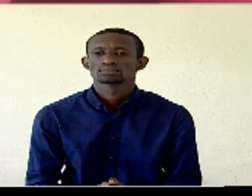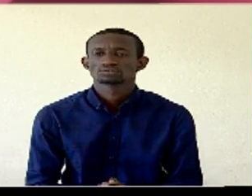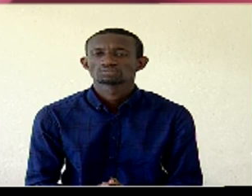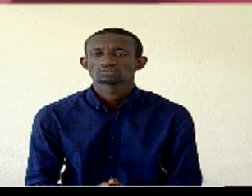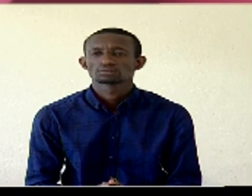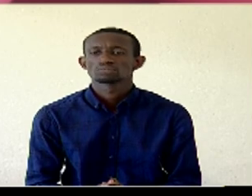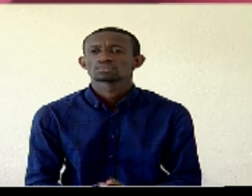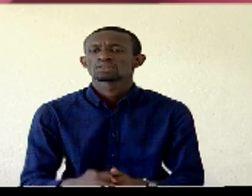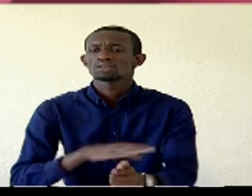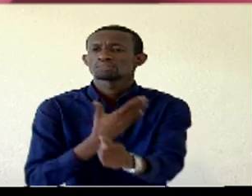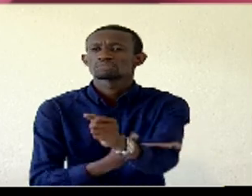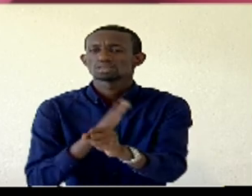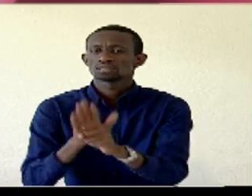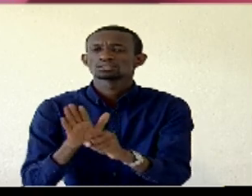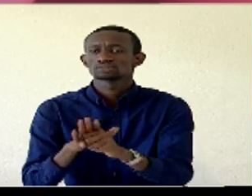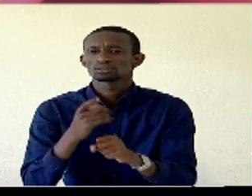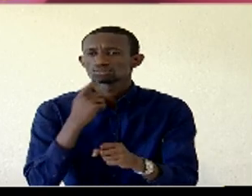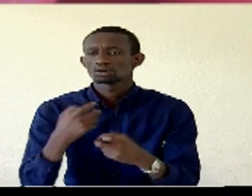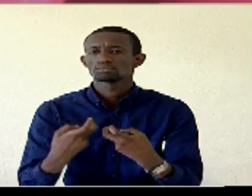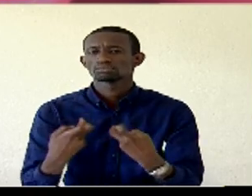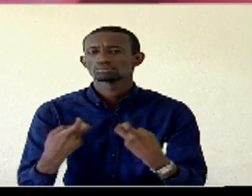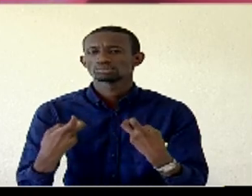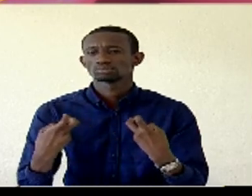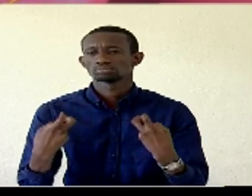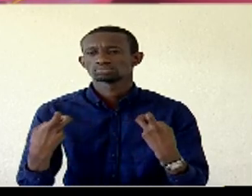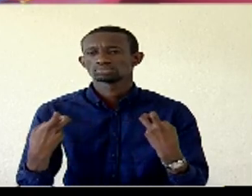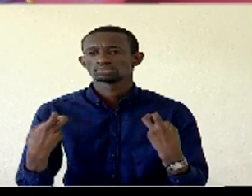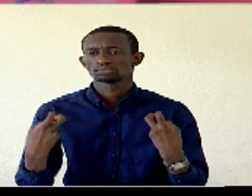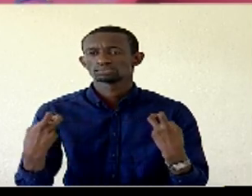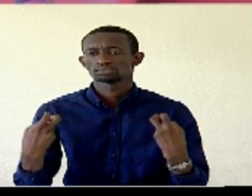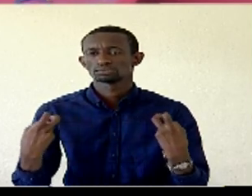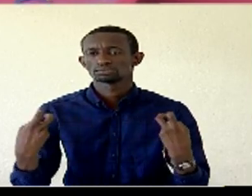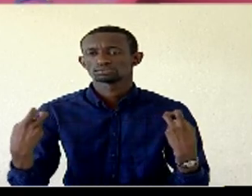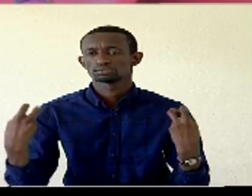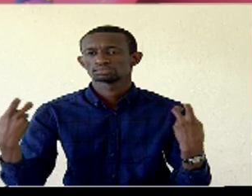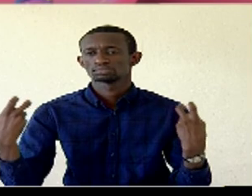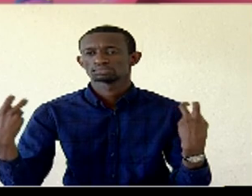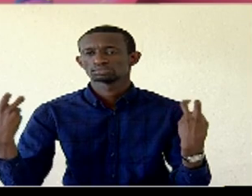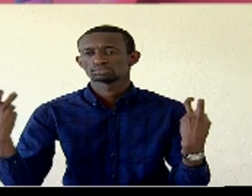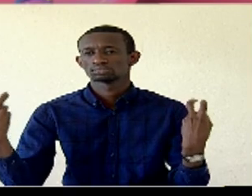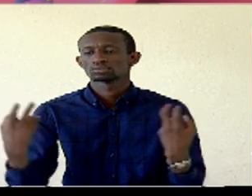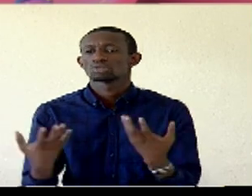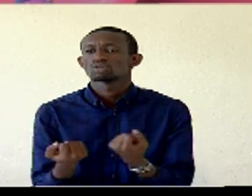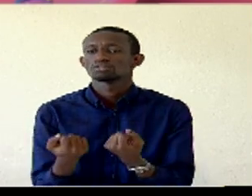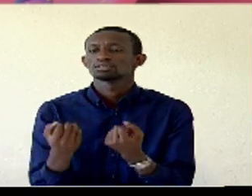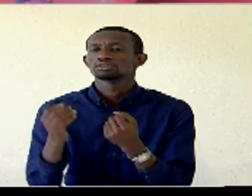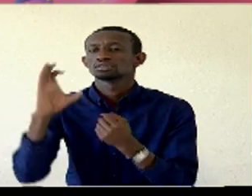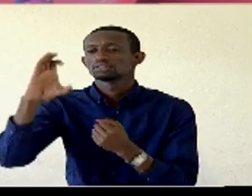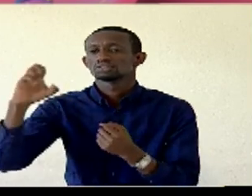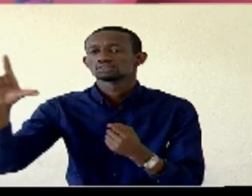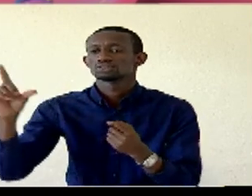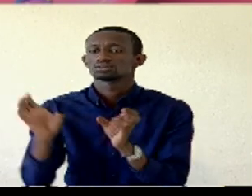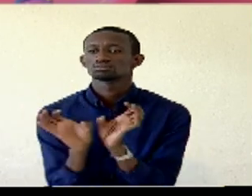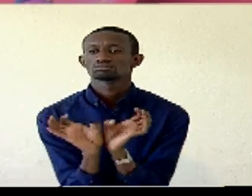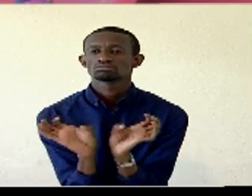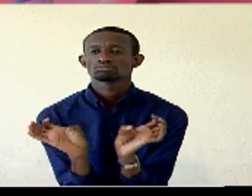So much energy is needed. And that's why interface is needed. And so we now have our cell having a cleavage,